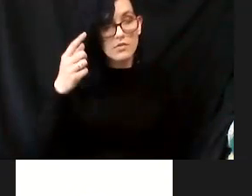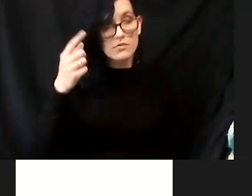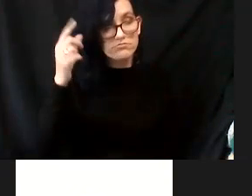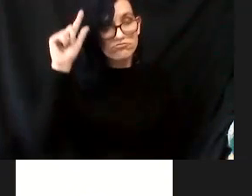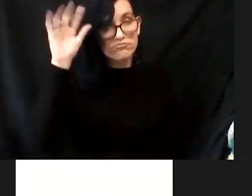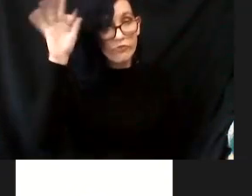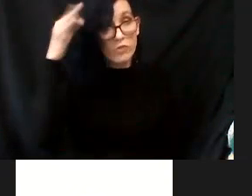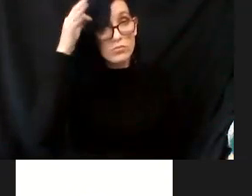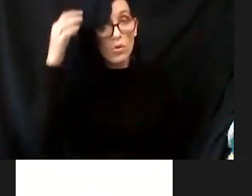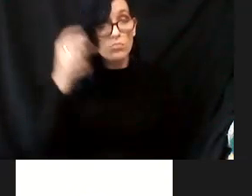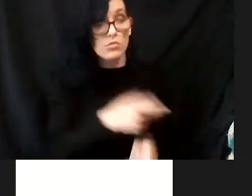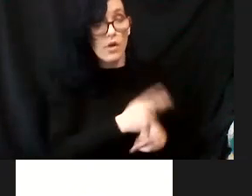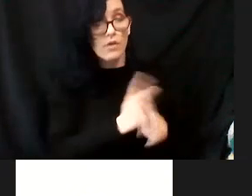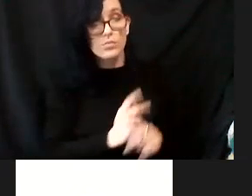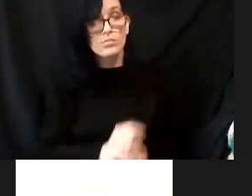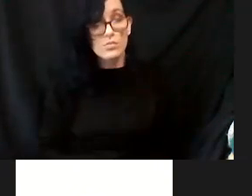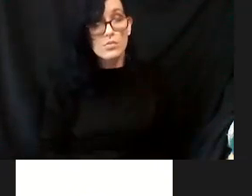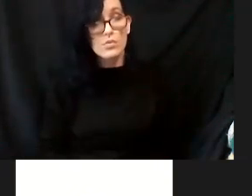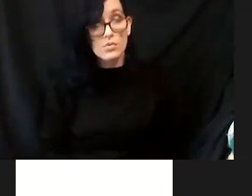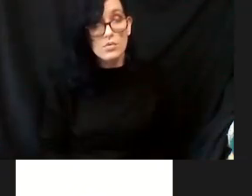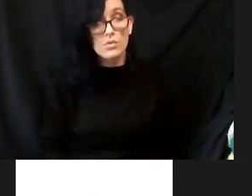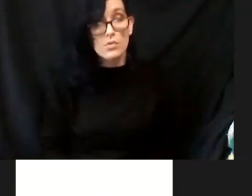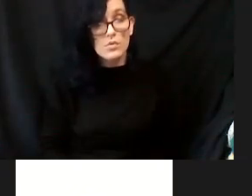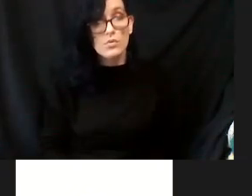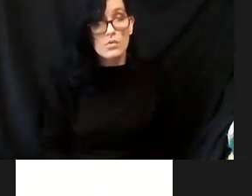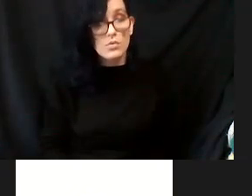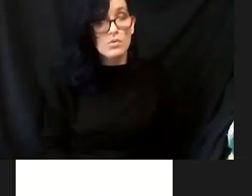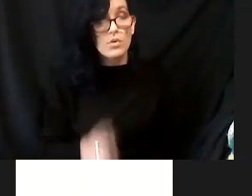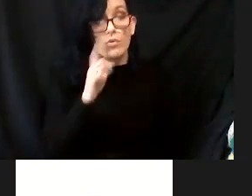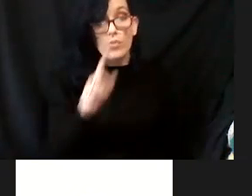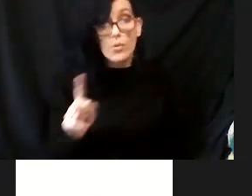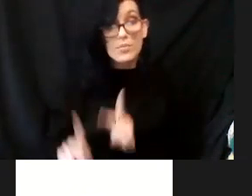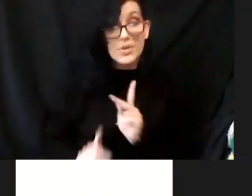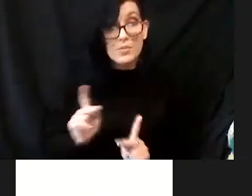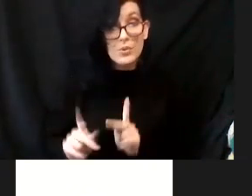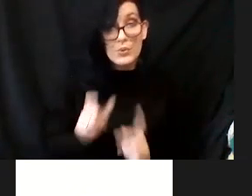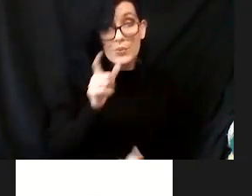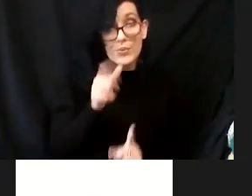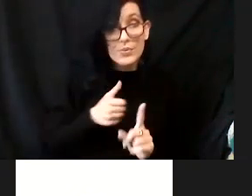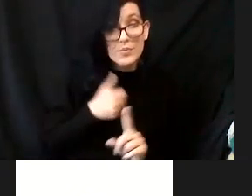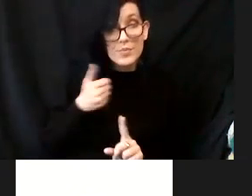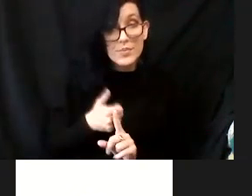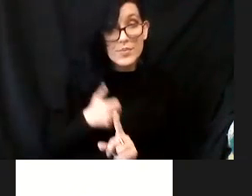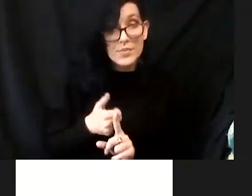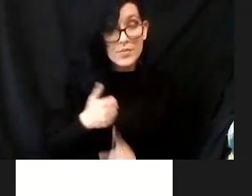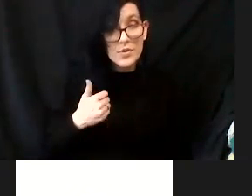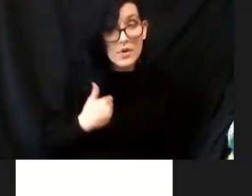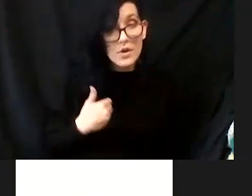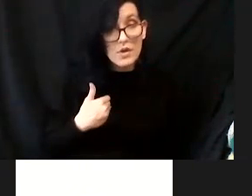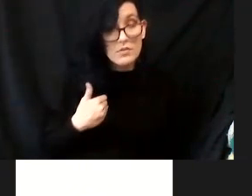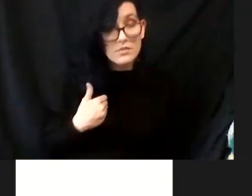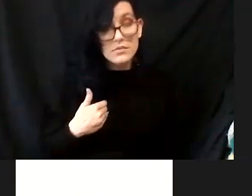For people who are having trouble making payments, you should talk to